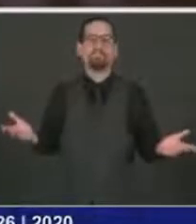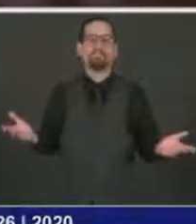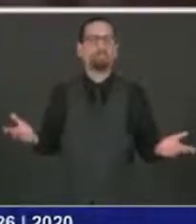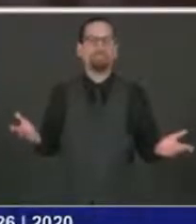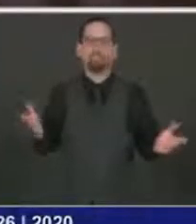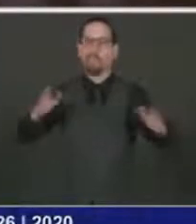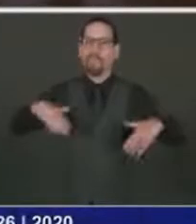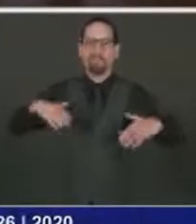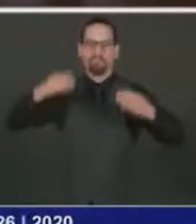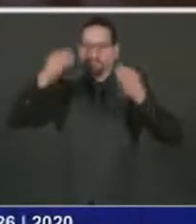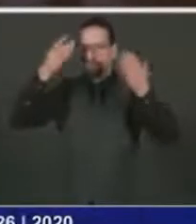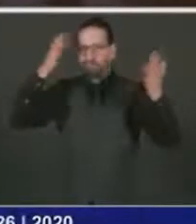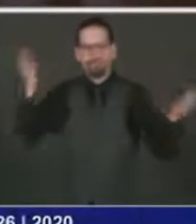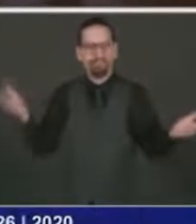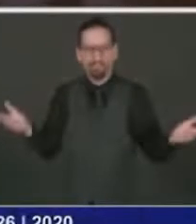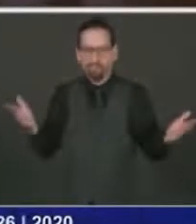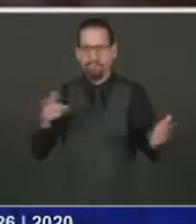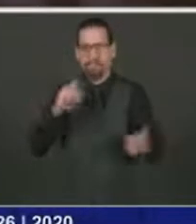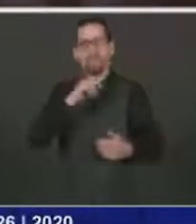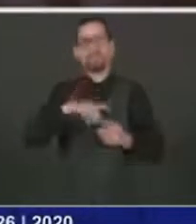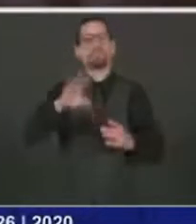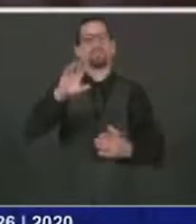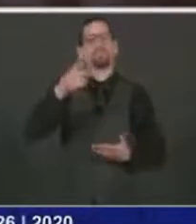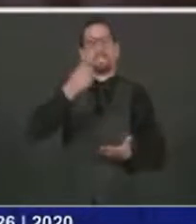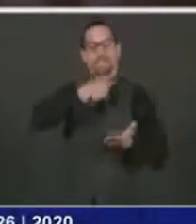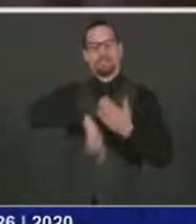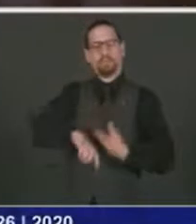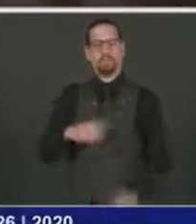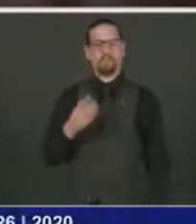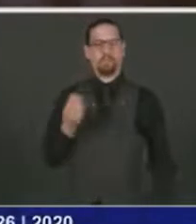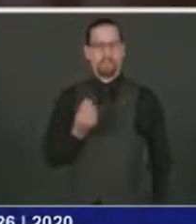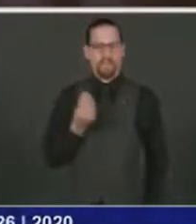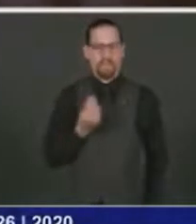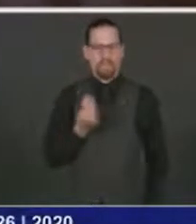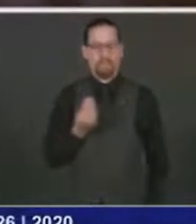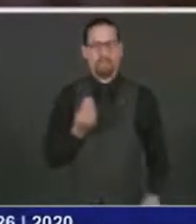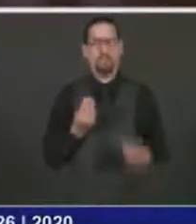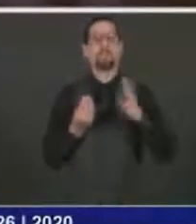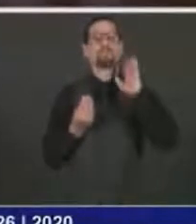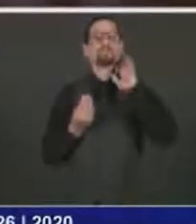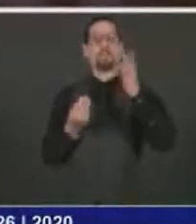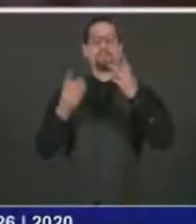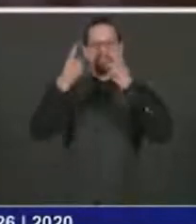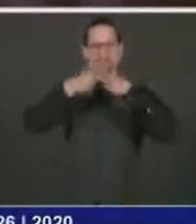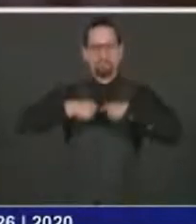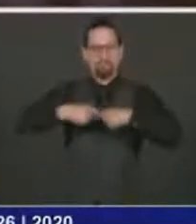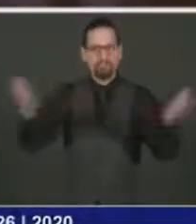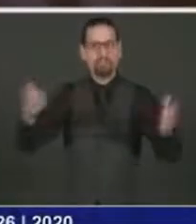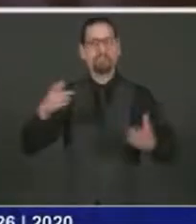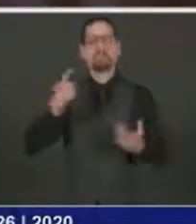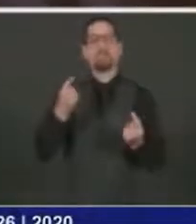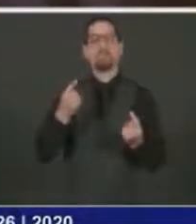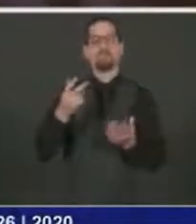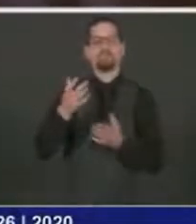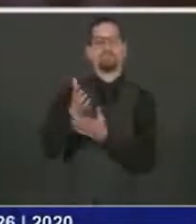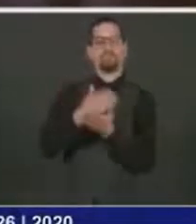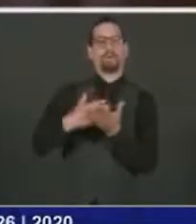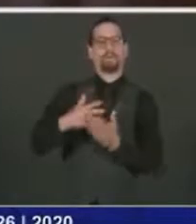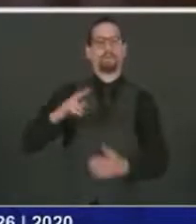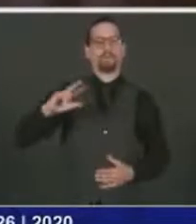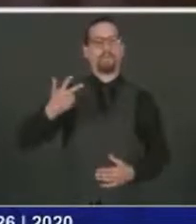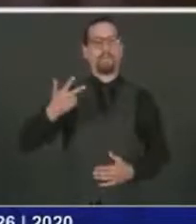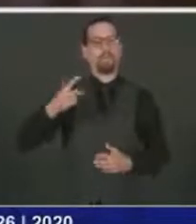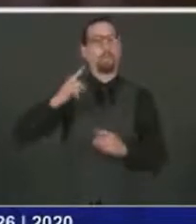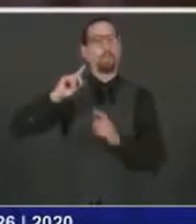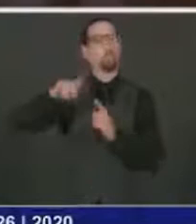On Monday, I will be making an announcement about when we will enter phase 3. Earlier this week,